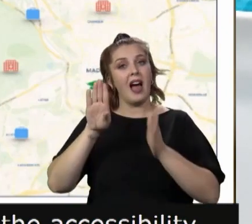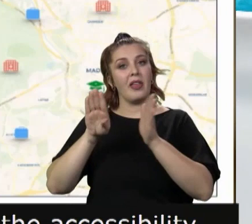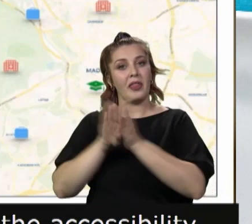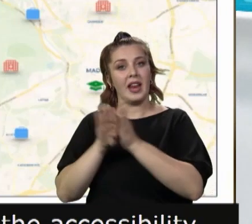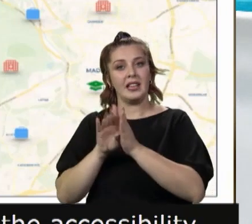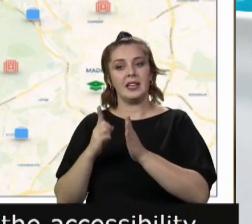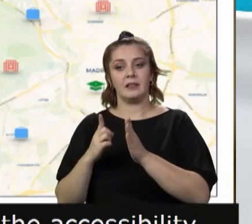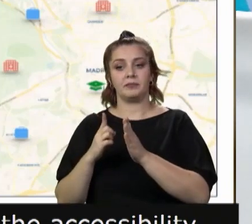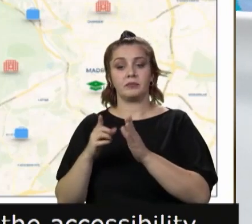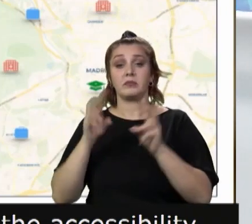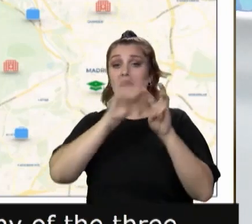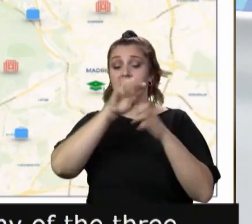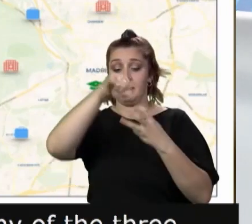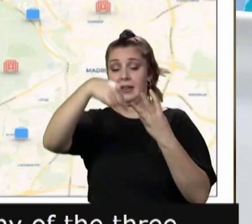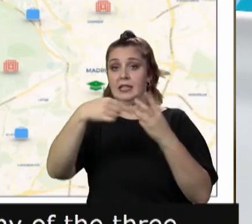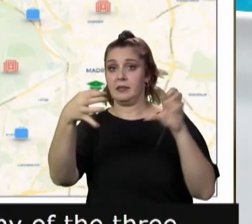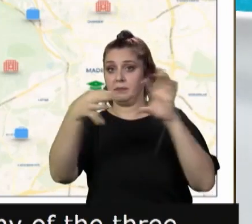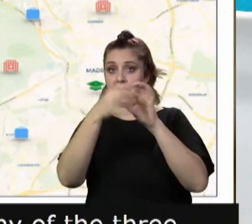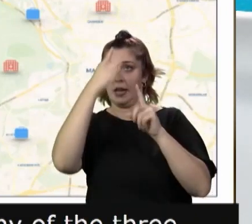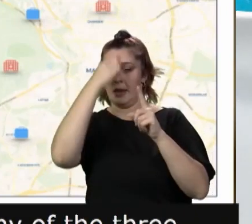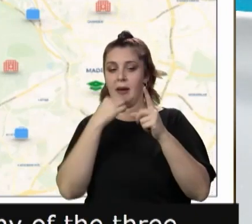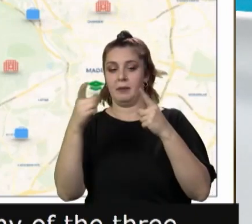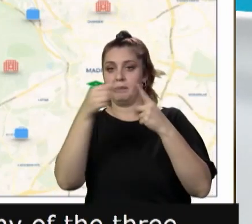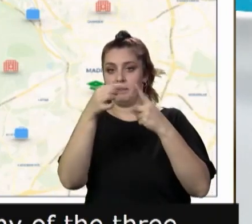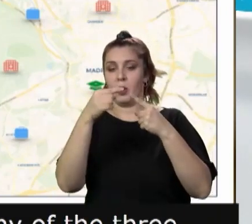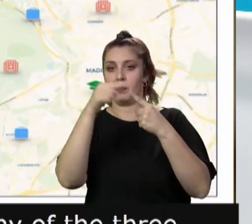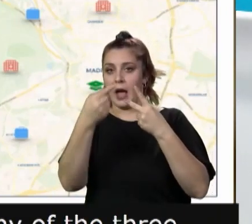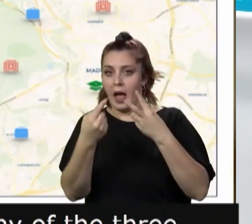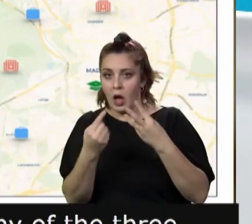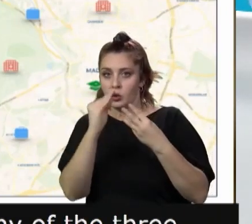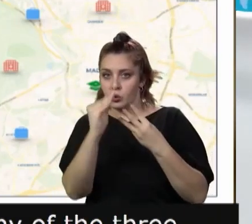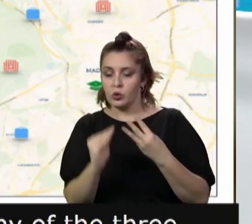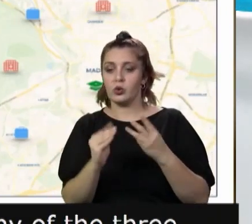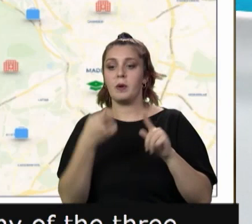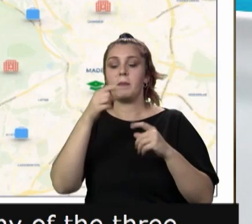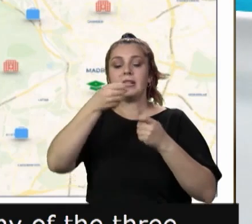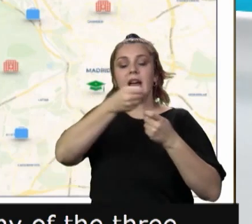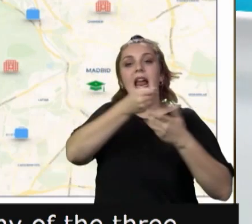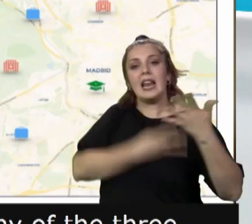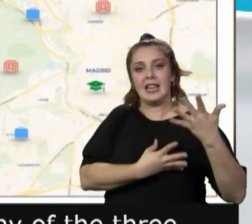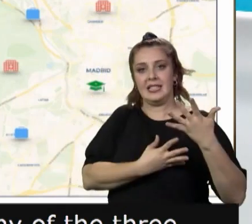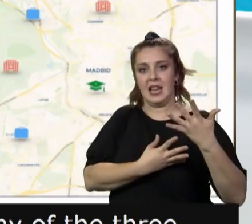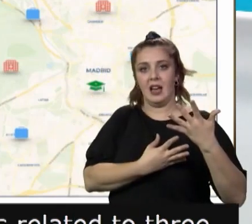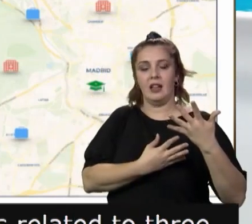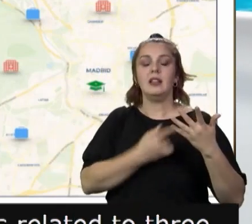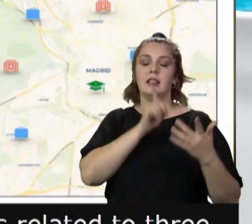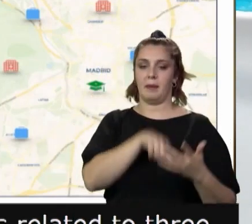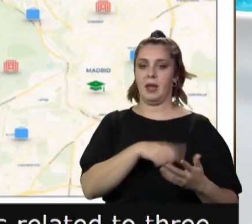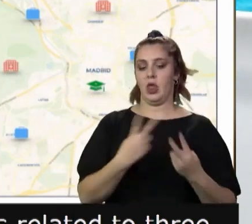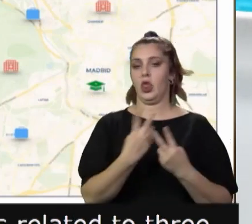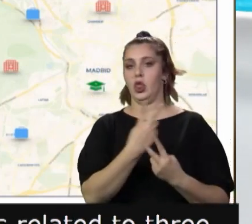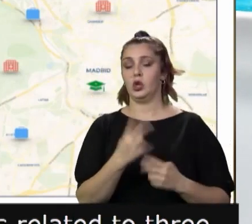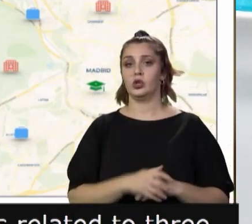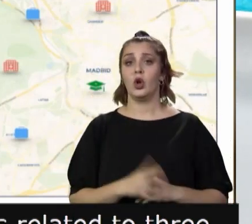There's a map on the right with the icons related to the three thematic areas, and in the left, a list of the